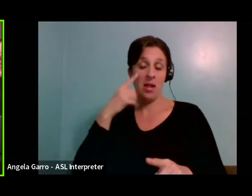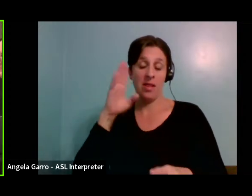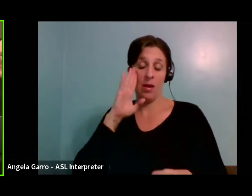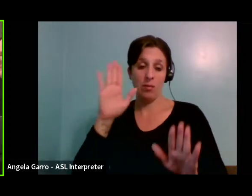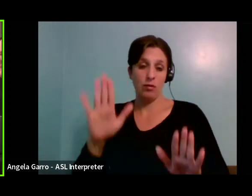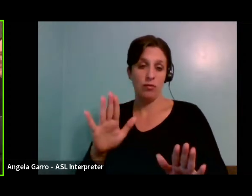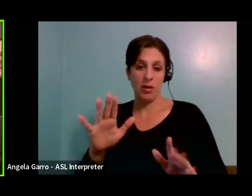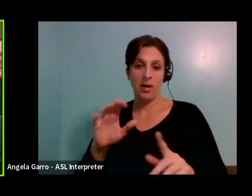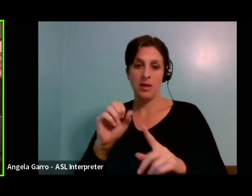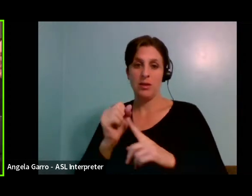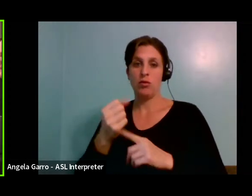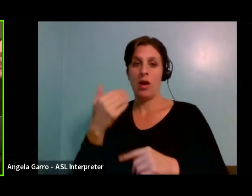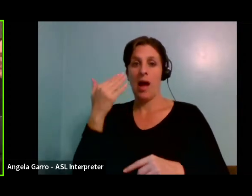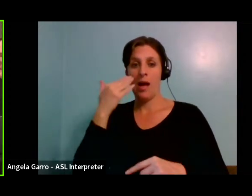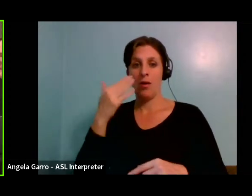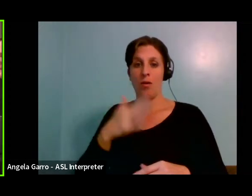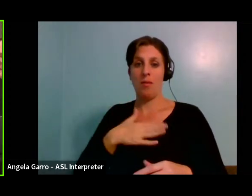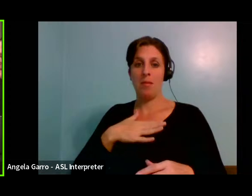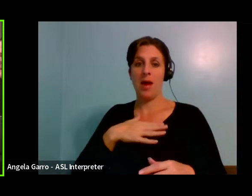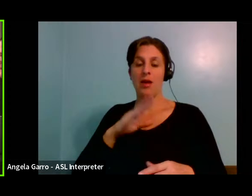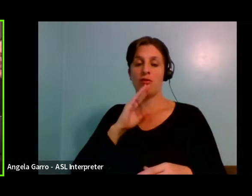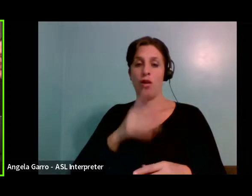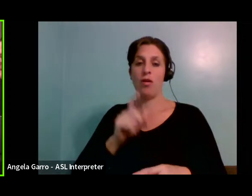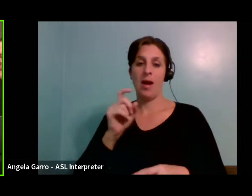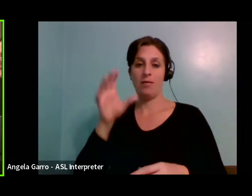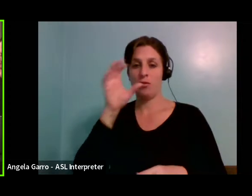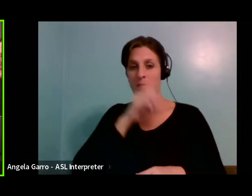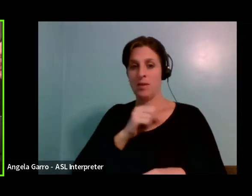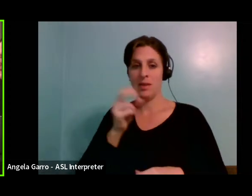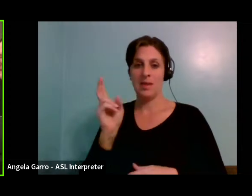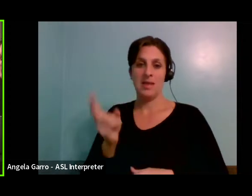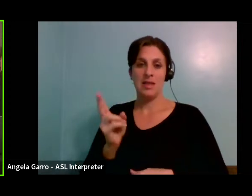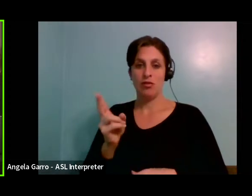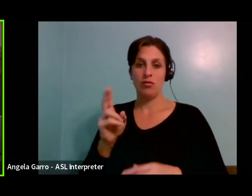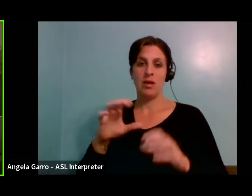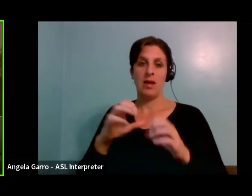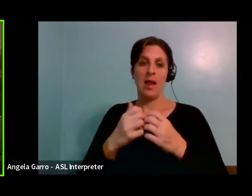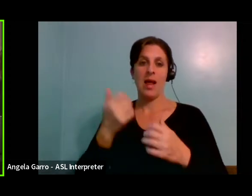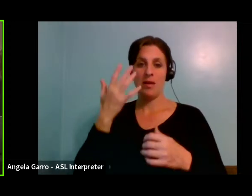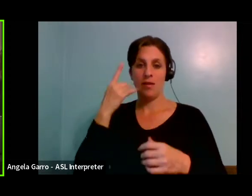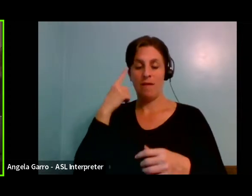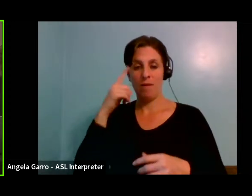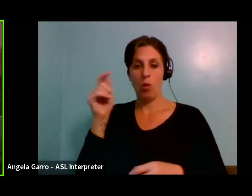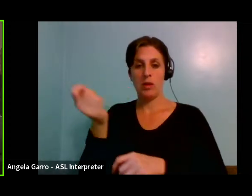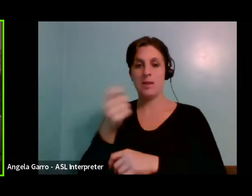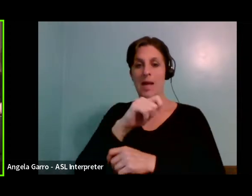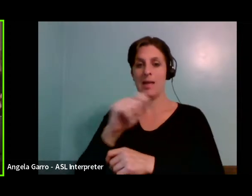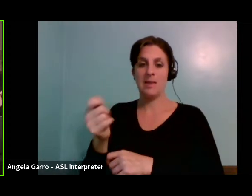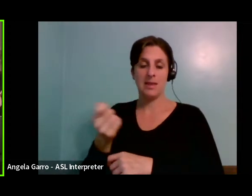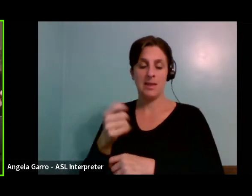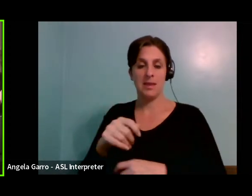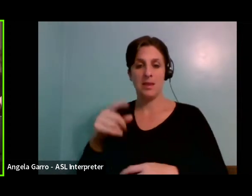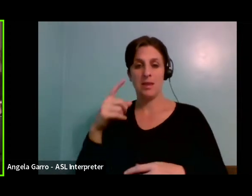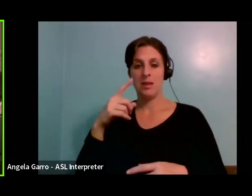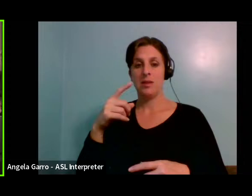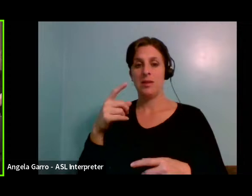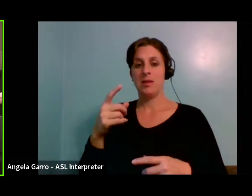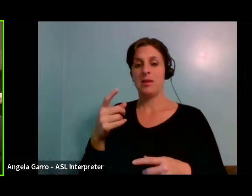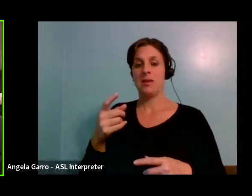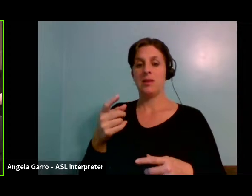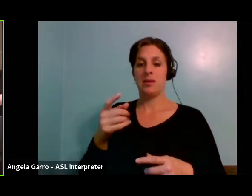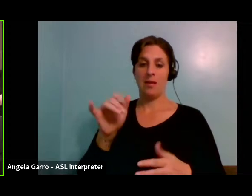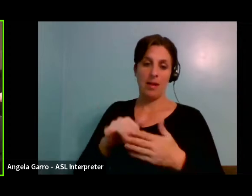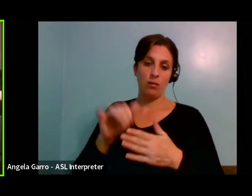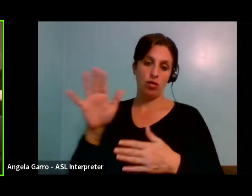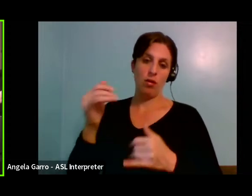I know my daughter had to miss her history class for tennis matches and things that she had last period. It'd be great if,